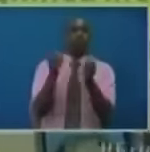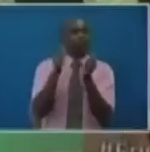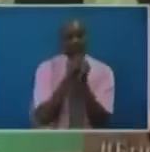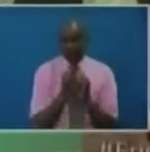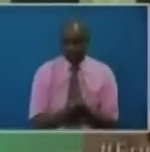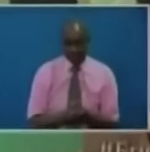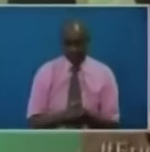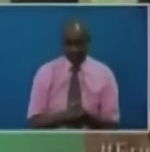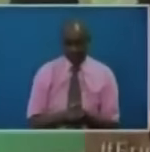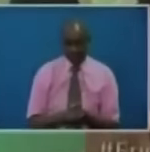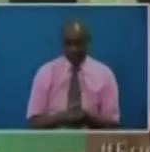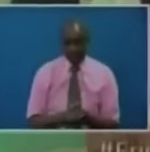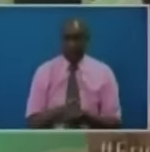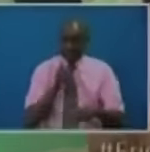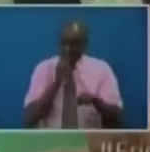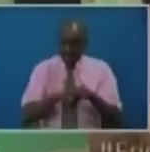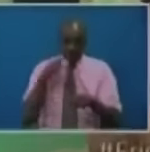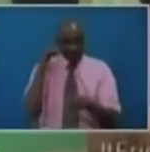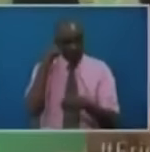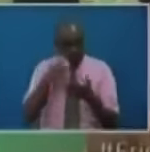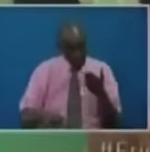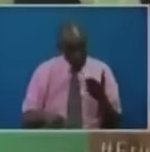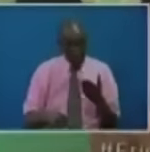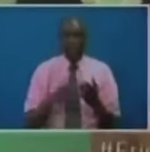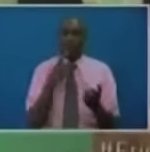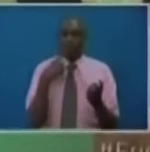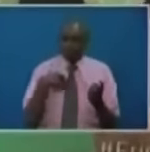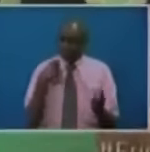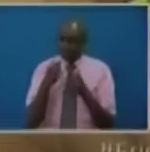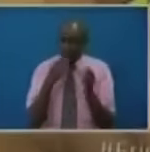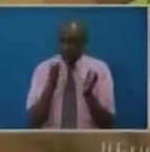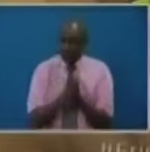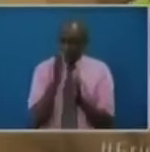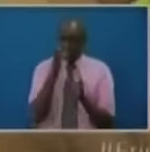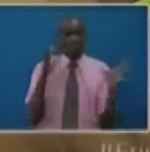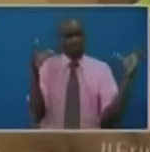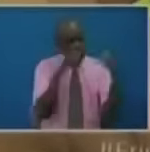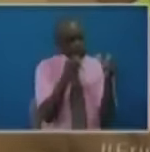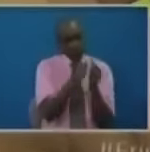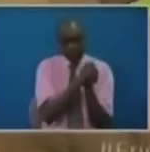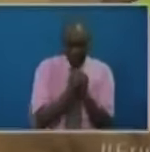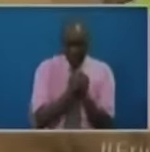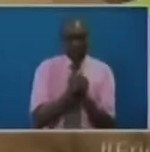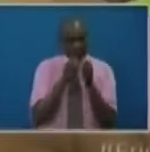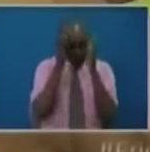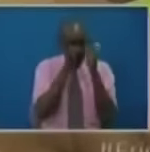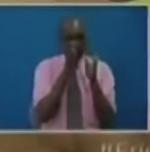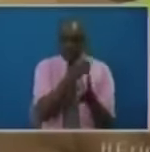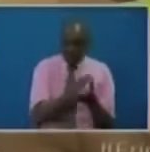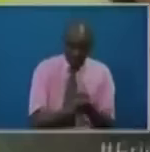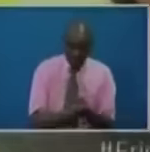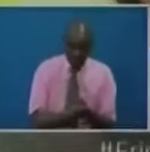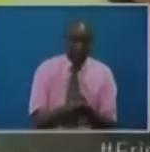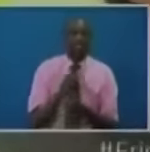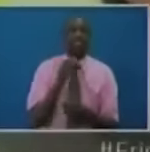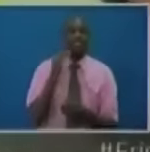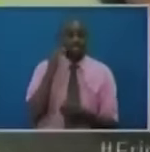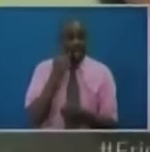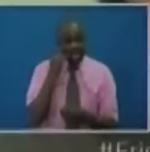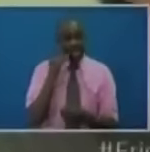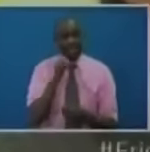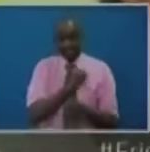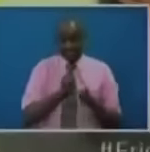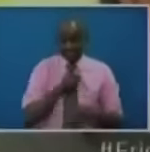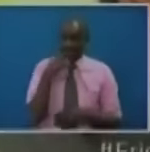together. But as anticipated, it's the talk about a super alliance that took center stage, with the Siaya Senator James